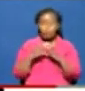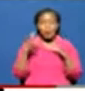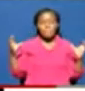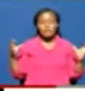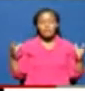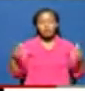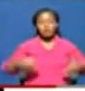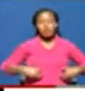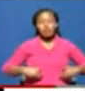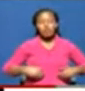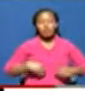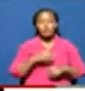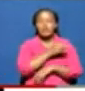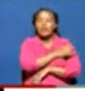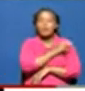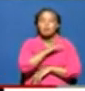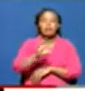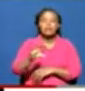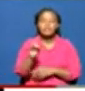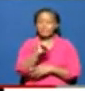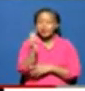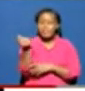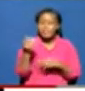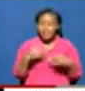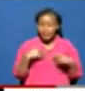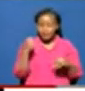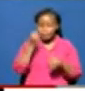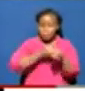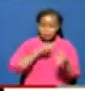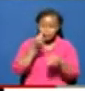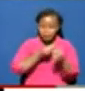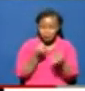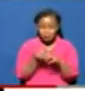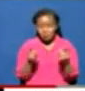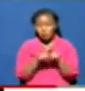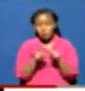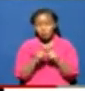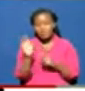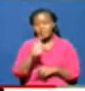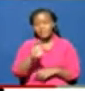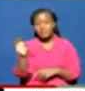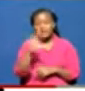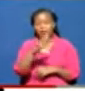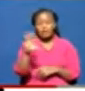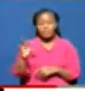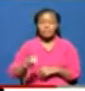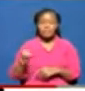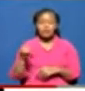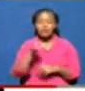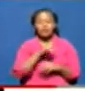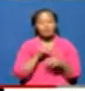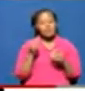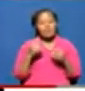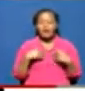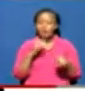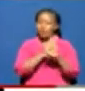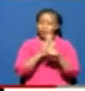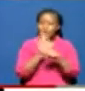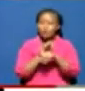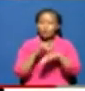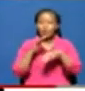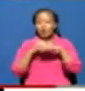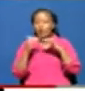So Kenya has really been at the forefront, even if you look within East Africa. We've been at the forefront of, you know, there's quite a bit of online work. Ajira is doing